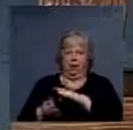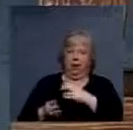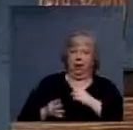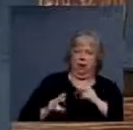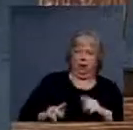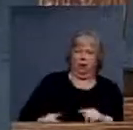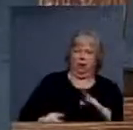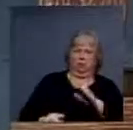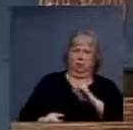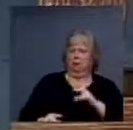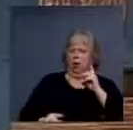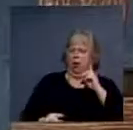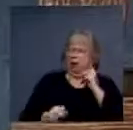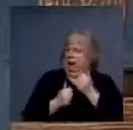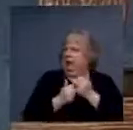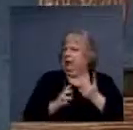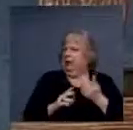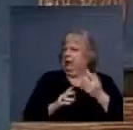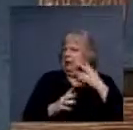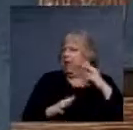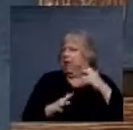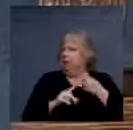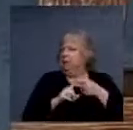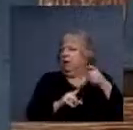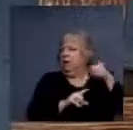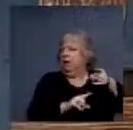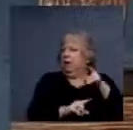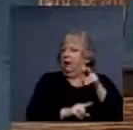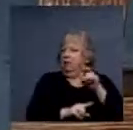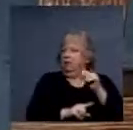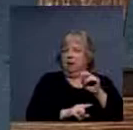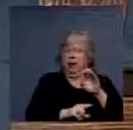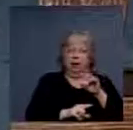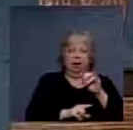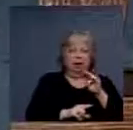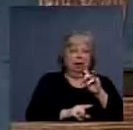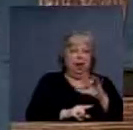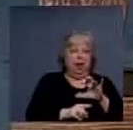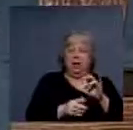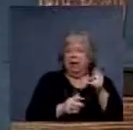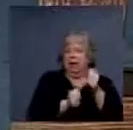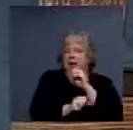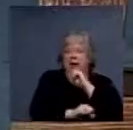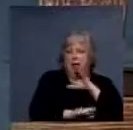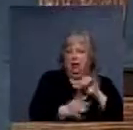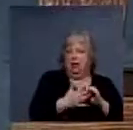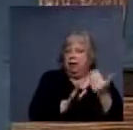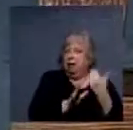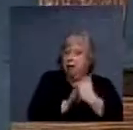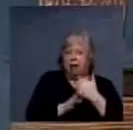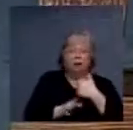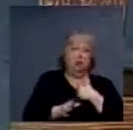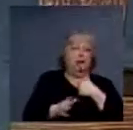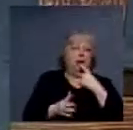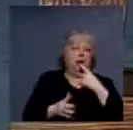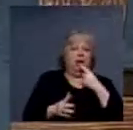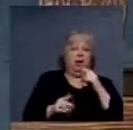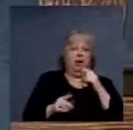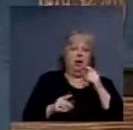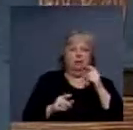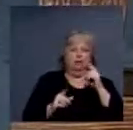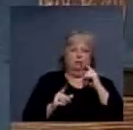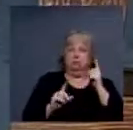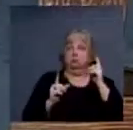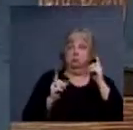personally heard anything coming from the vet clinic that has bothered me or alarmed me based on